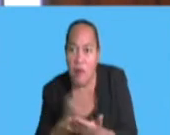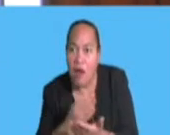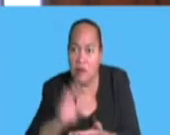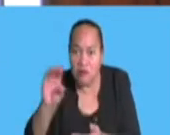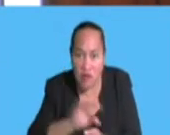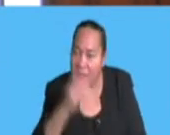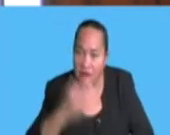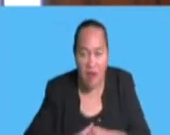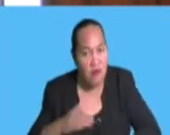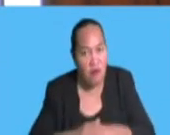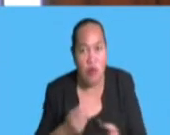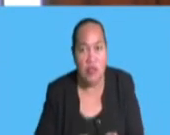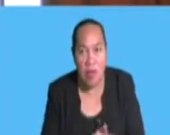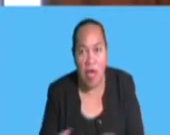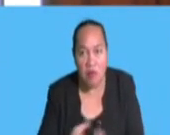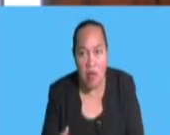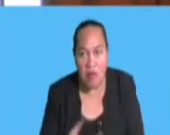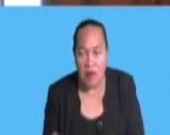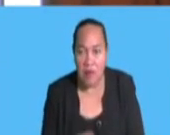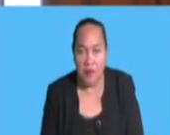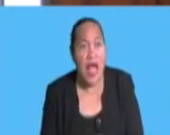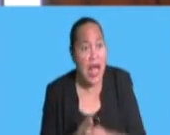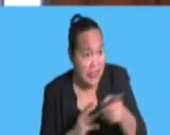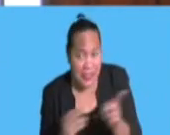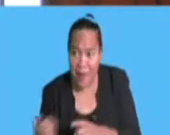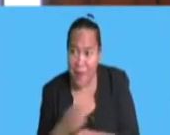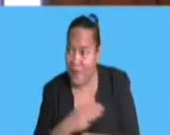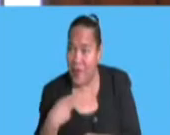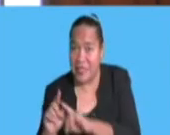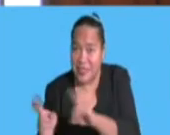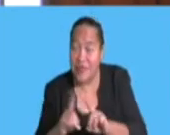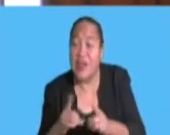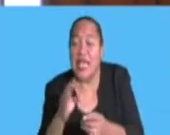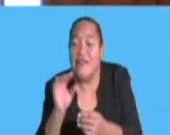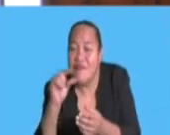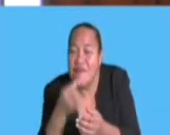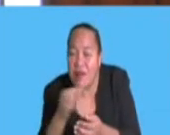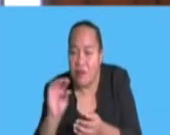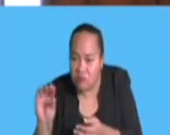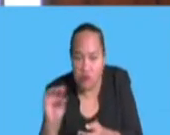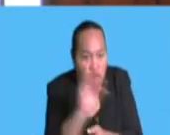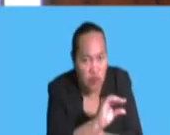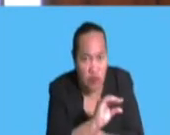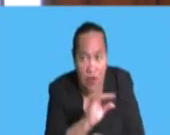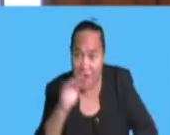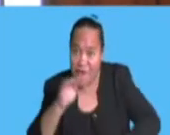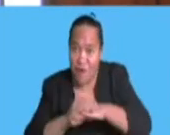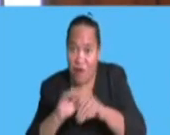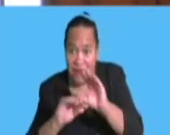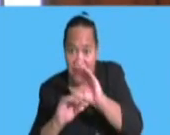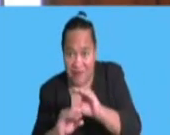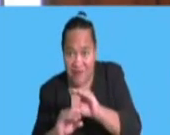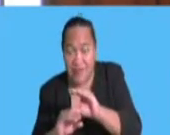the Minister for Economy. So, here you have ministries given just enough funds to operate, but without the full funds to really make